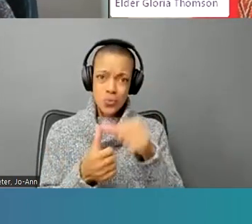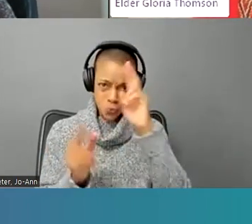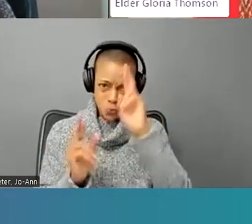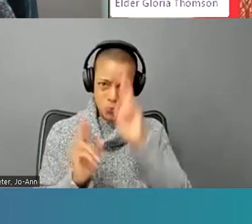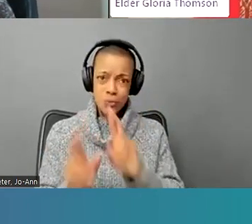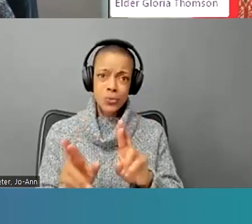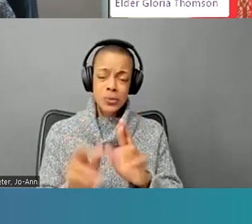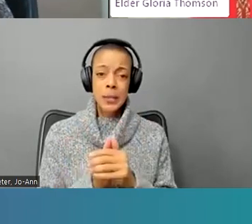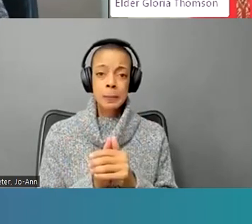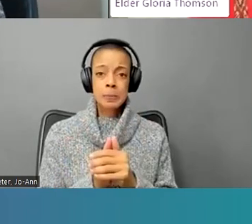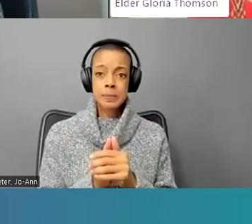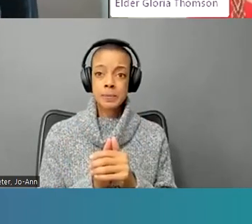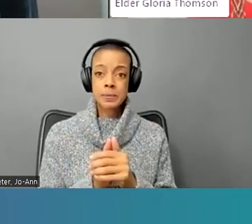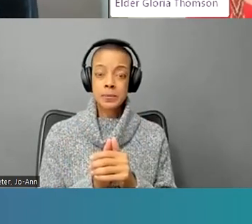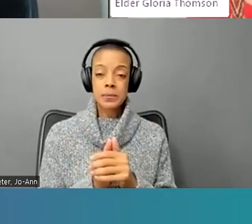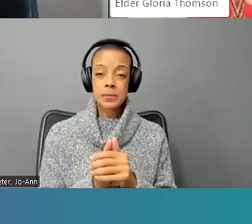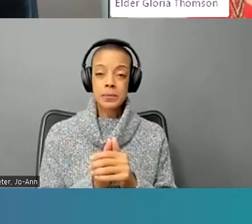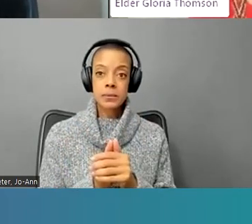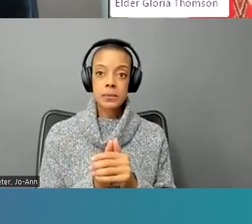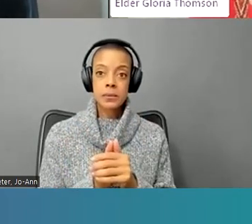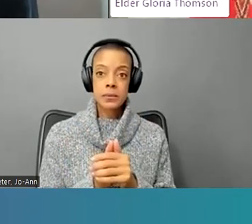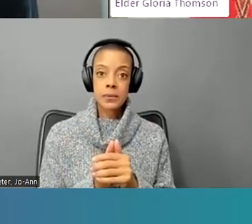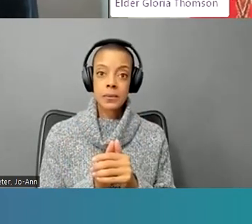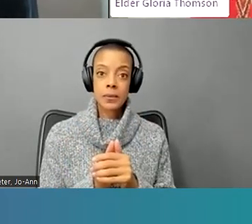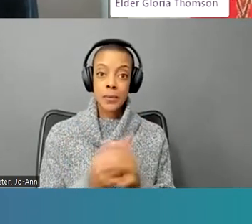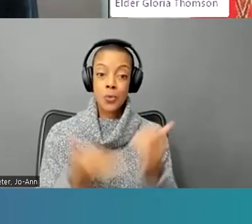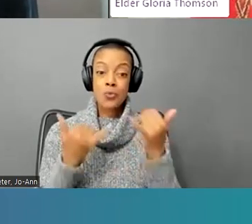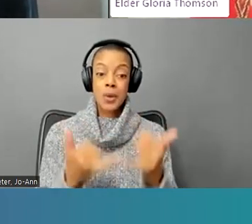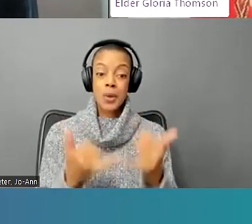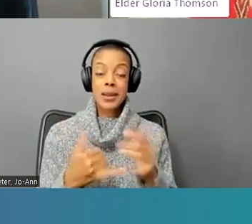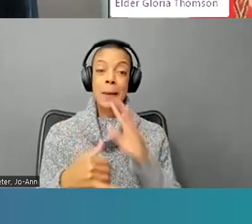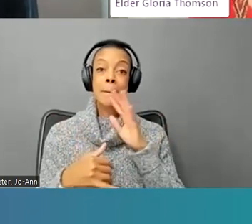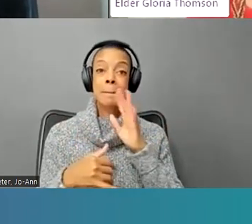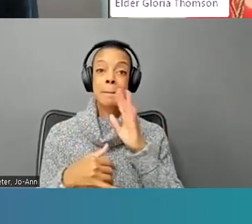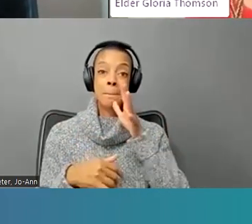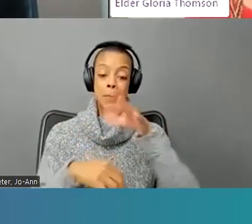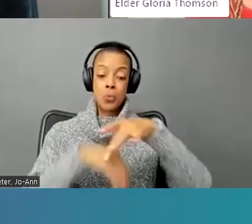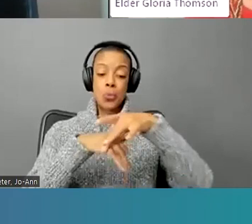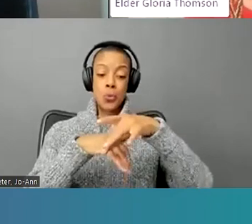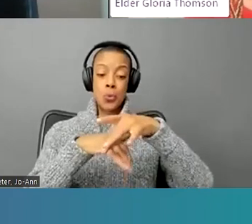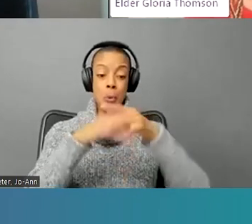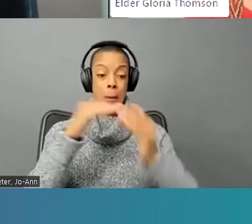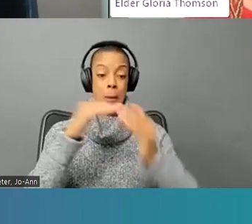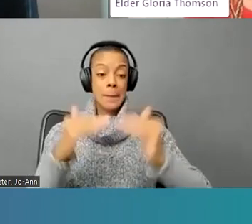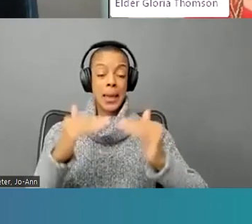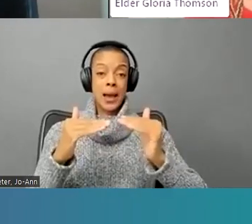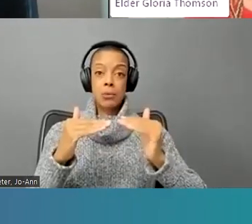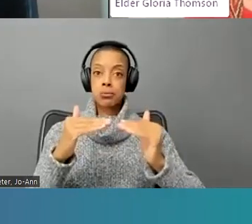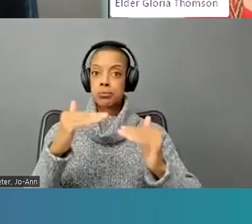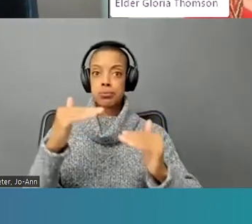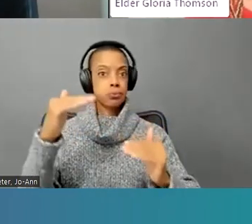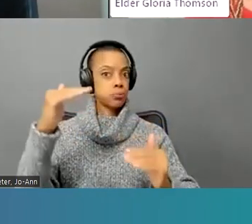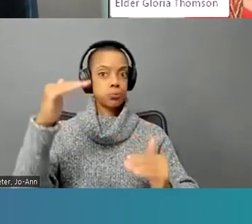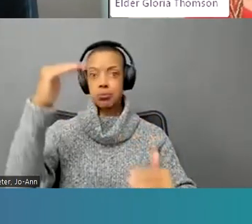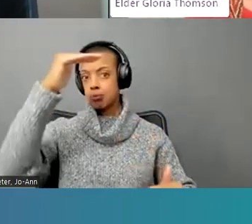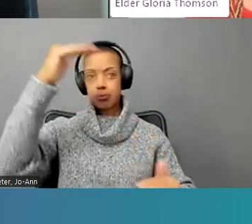far we're away from the balance of a good life. I just would like to add